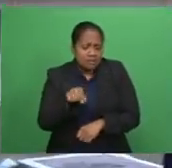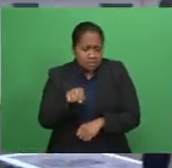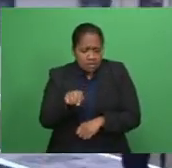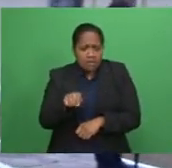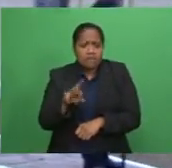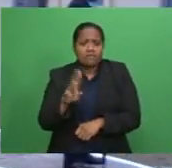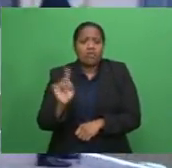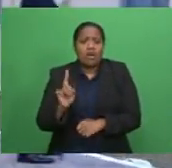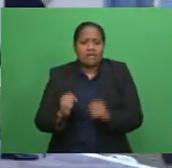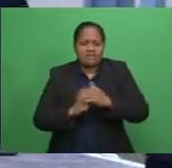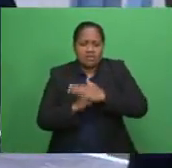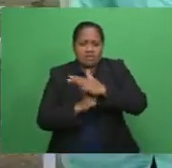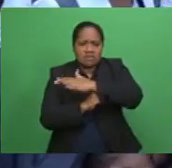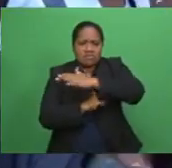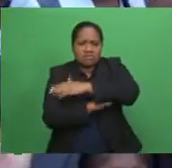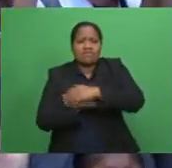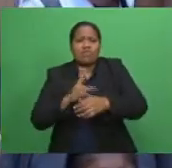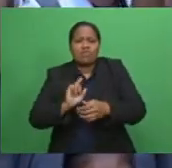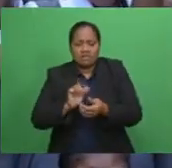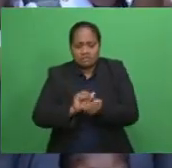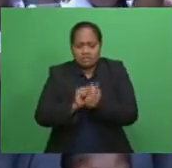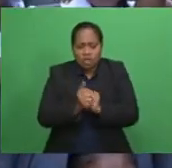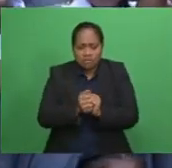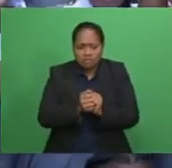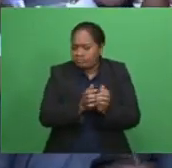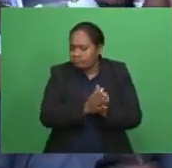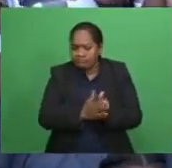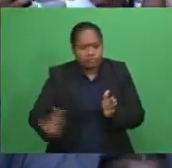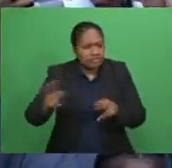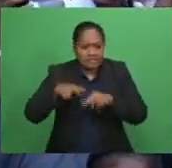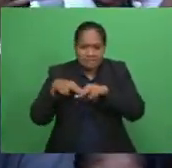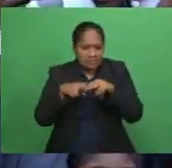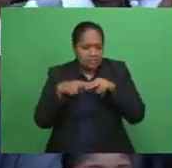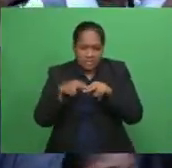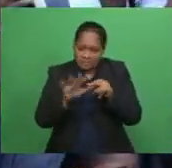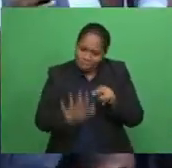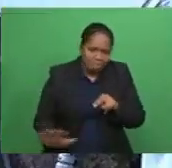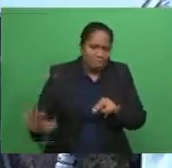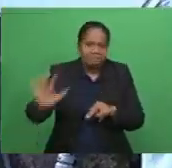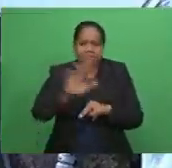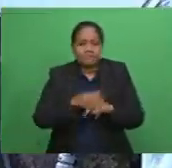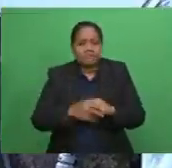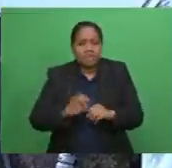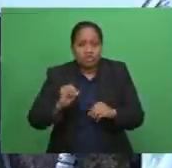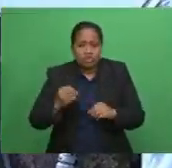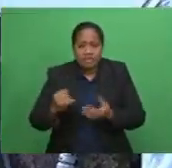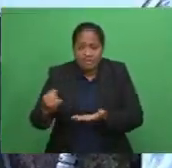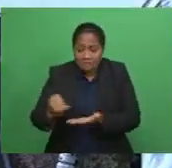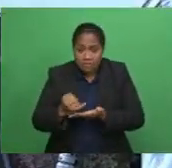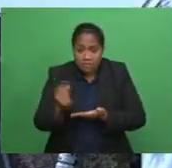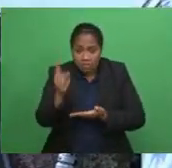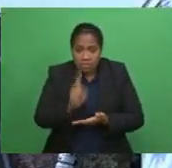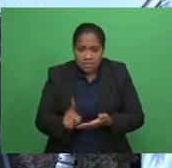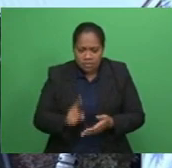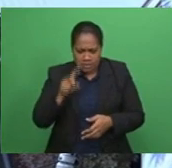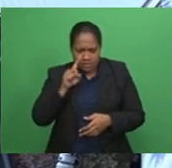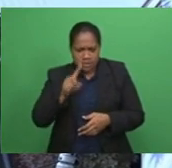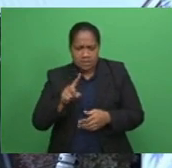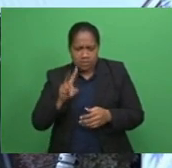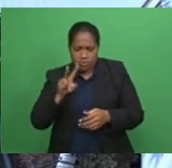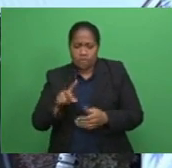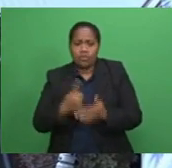of sports throughout Fiji. These investments today lay seeds that will grow throughout the decades to